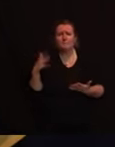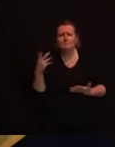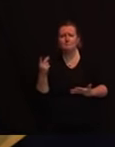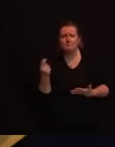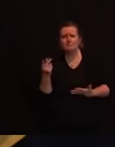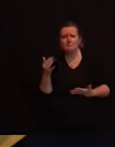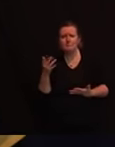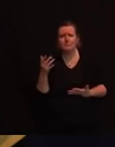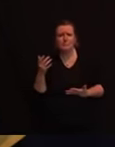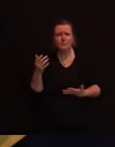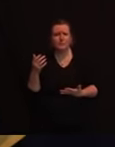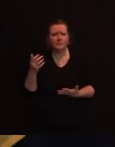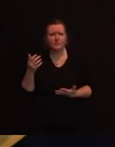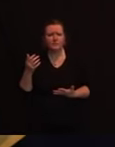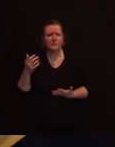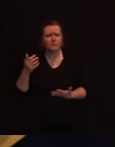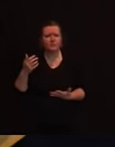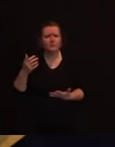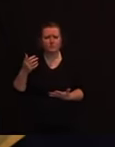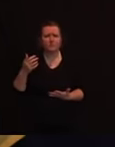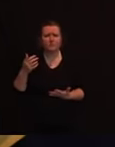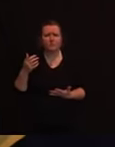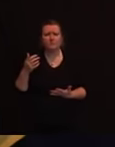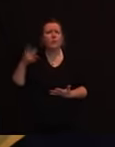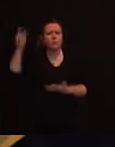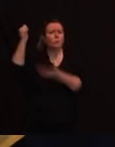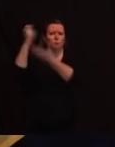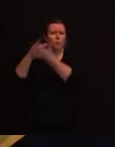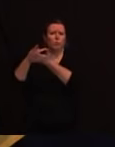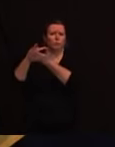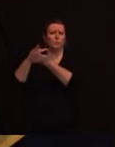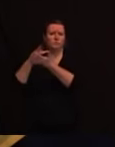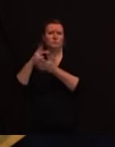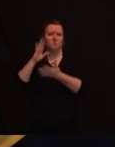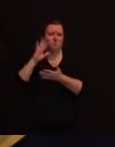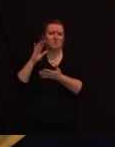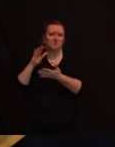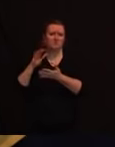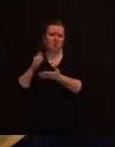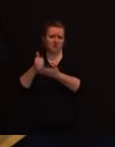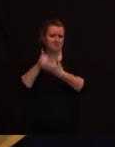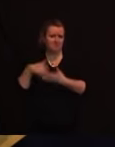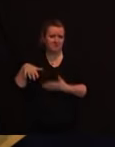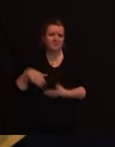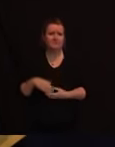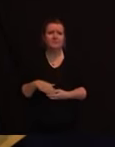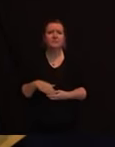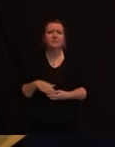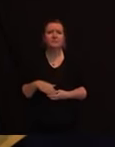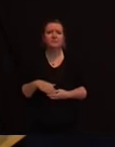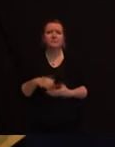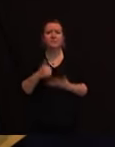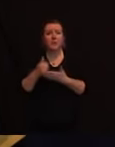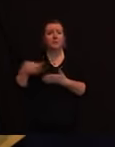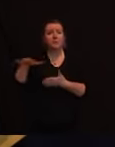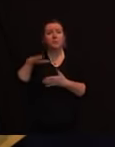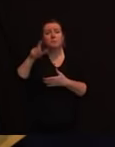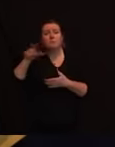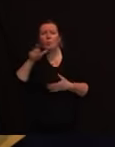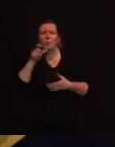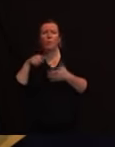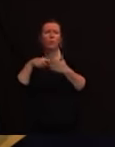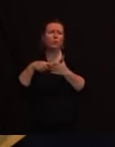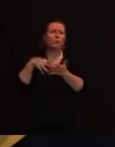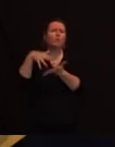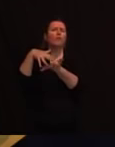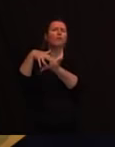being April 9th, in 3 days, they have approved that this morning, which is huge for us, and that's to support vulnerable populations that need to be